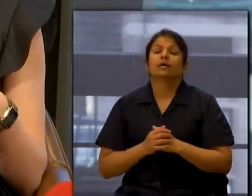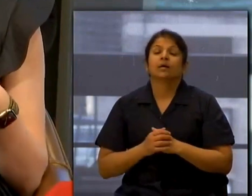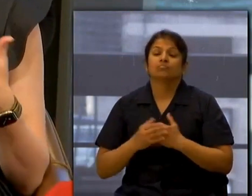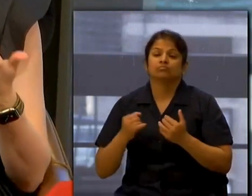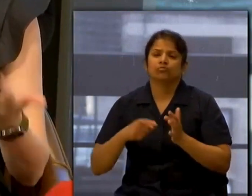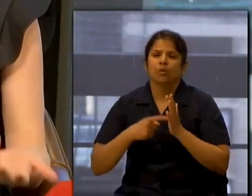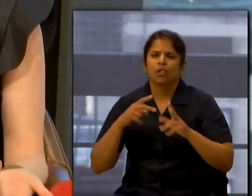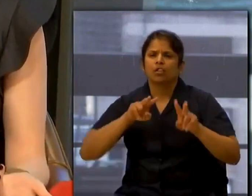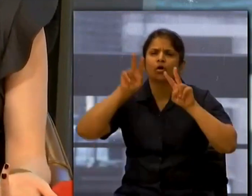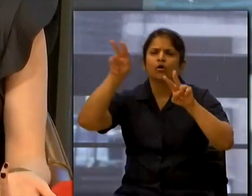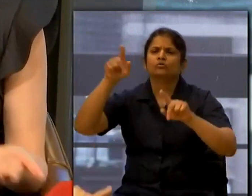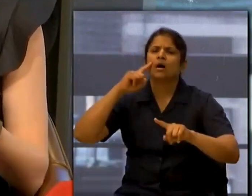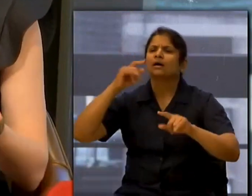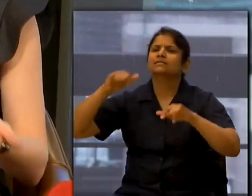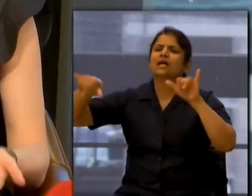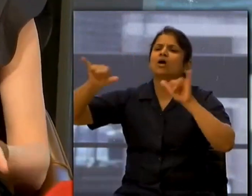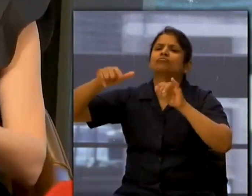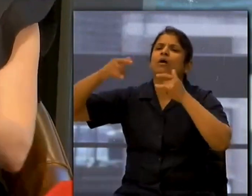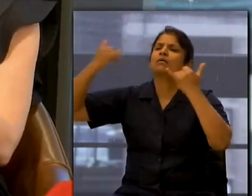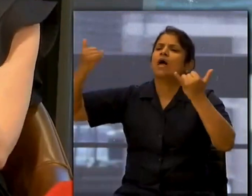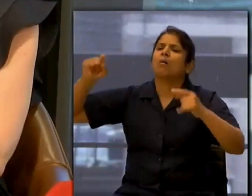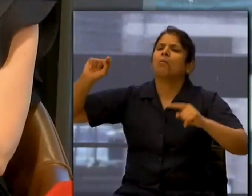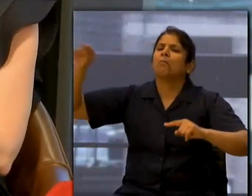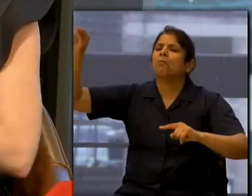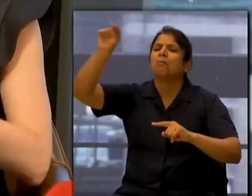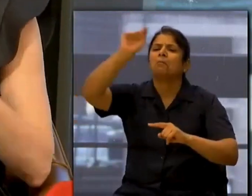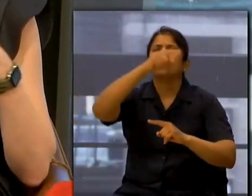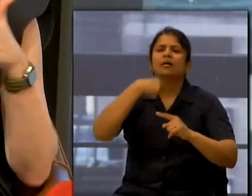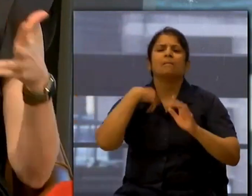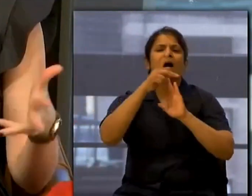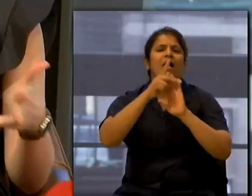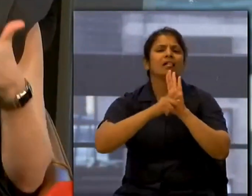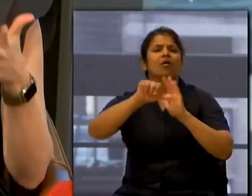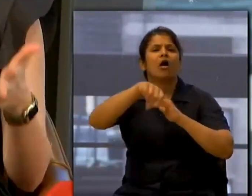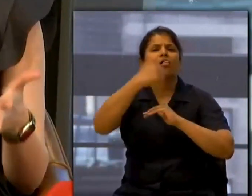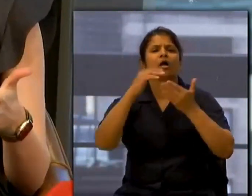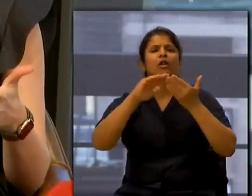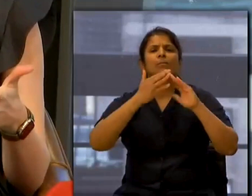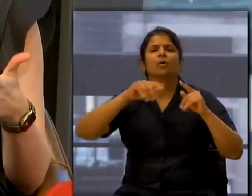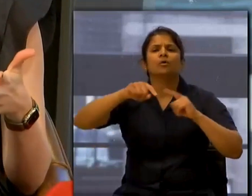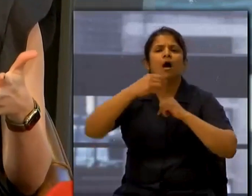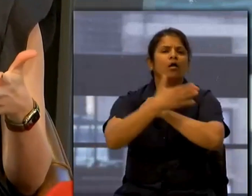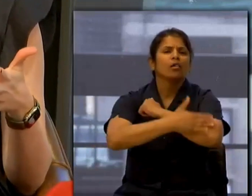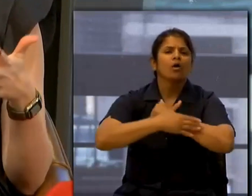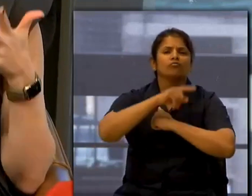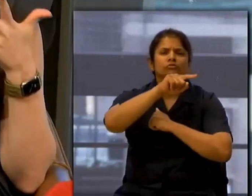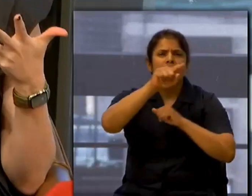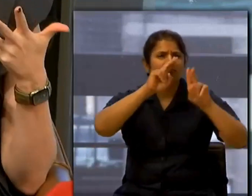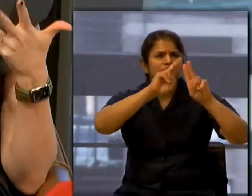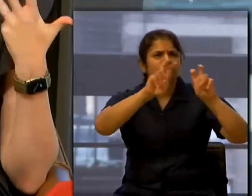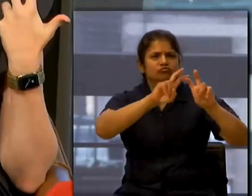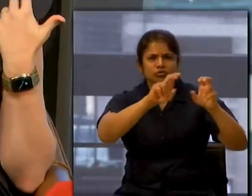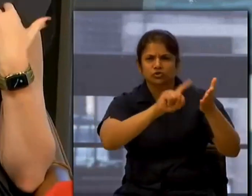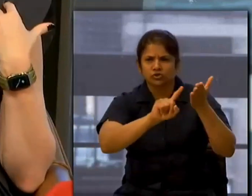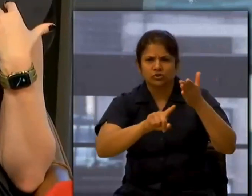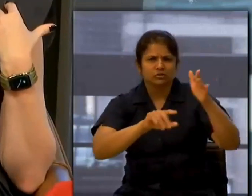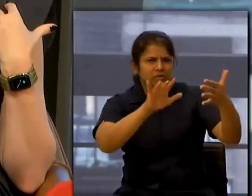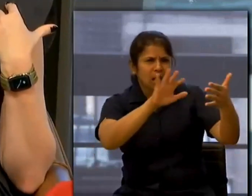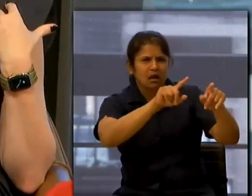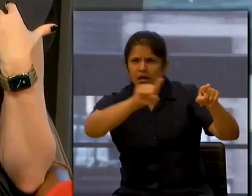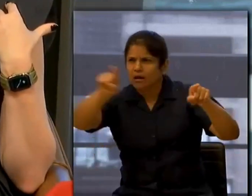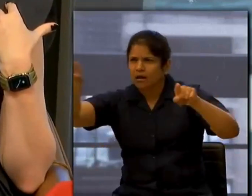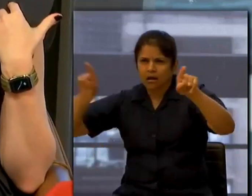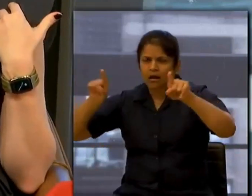look to other policies from other communities or other countries, we'll look at research studies, et cetera. The one place that we don't often